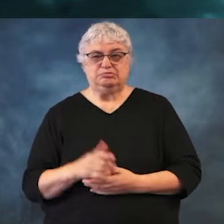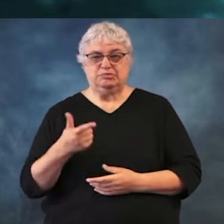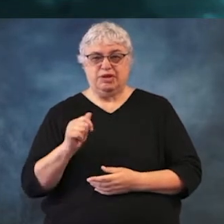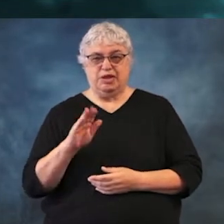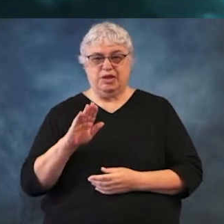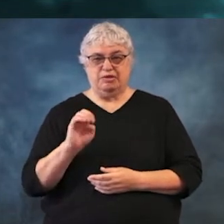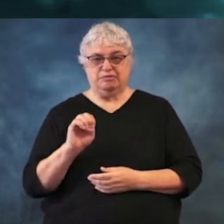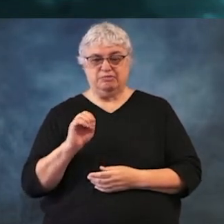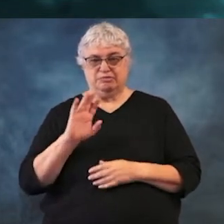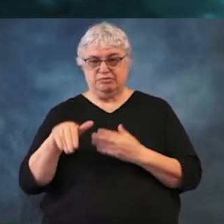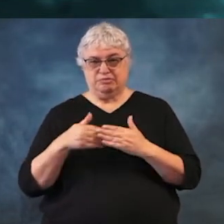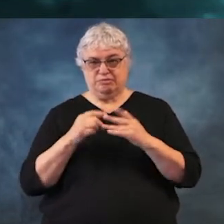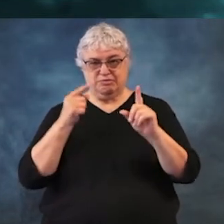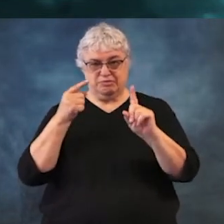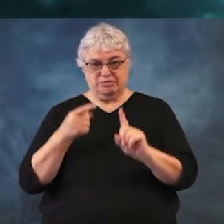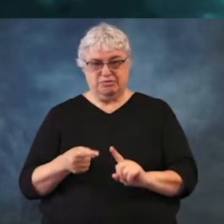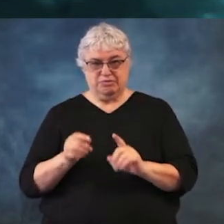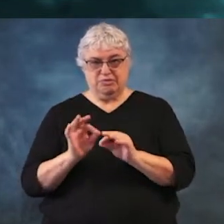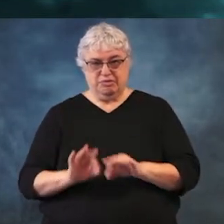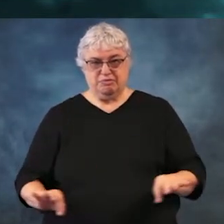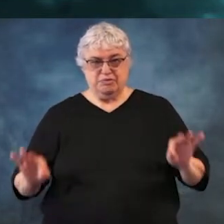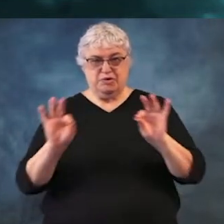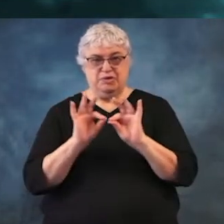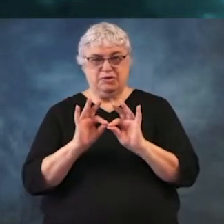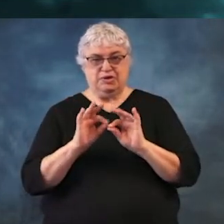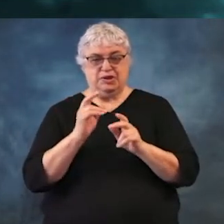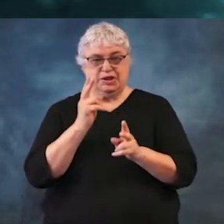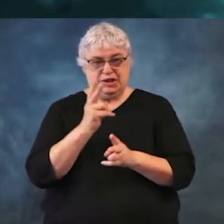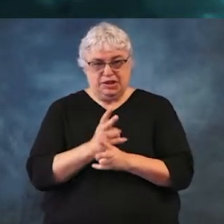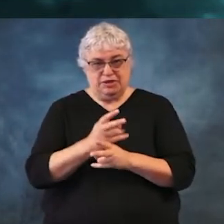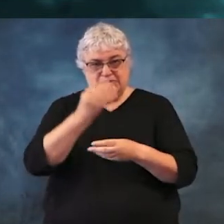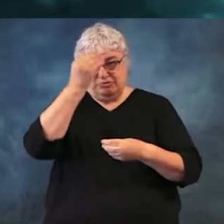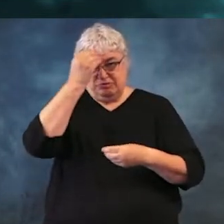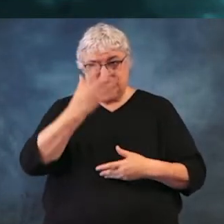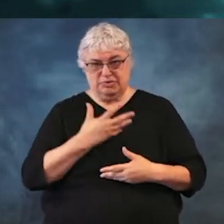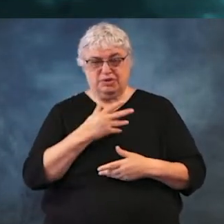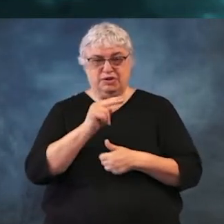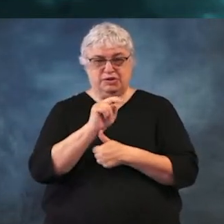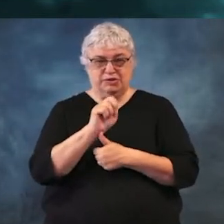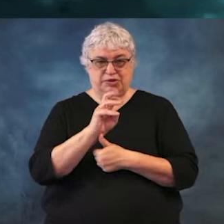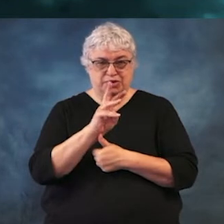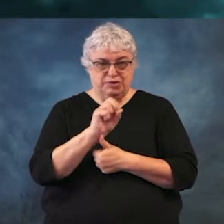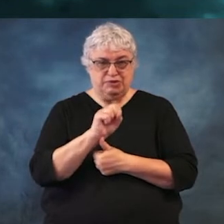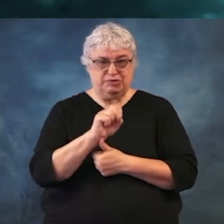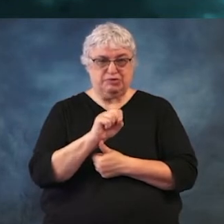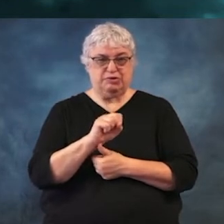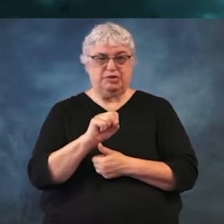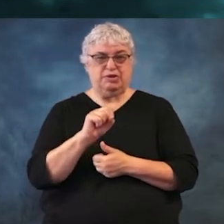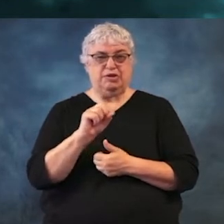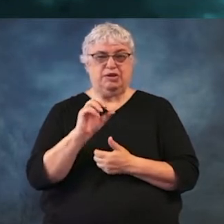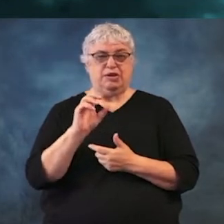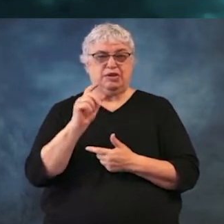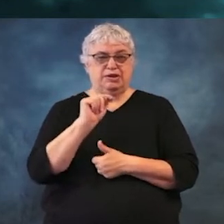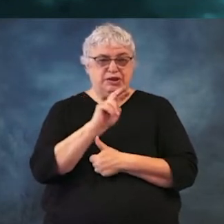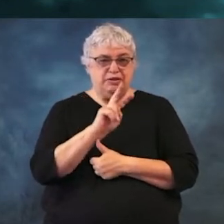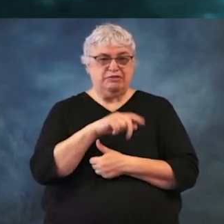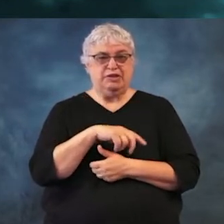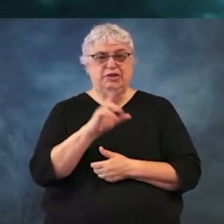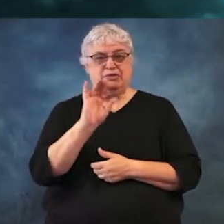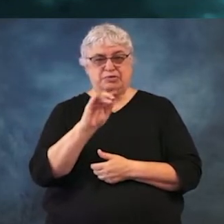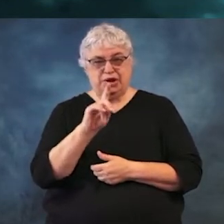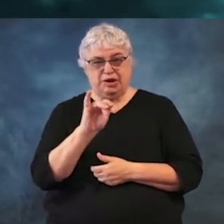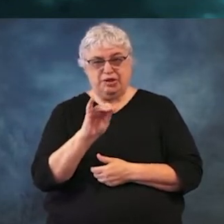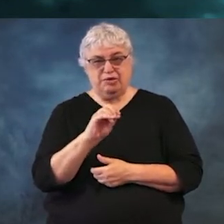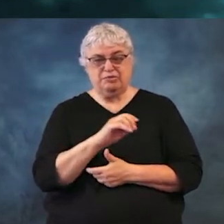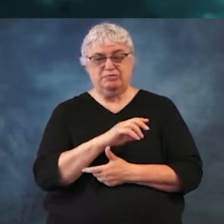I think you've all highlighted really important ways to stay informed. Traditional news media, whether that's television or